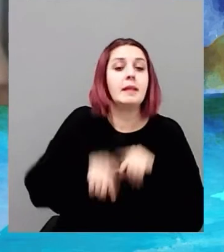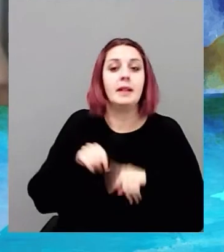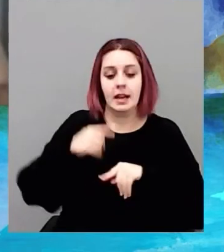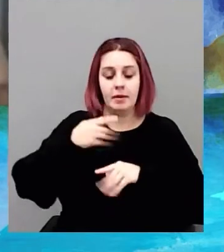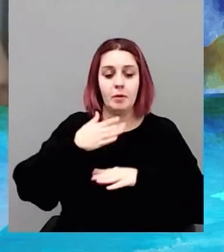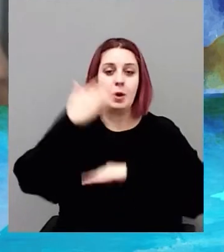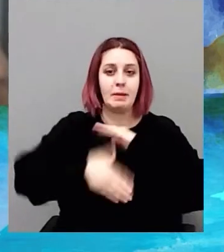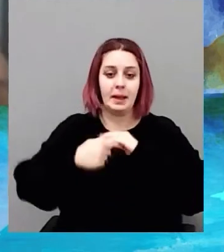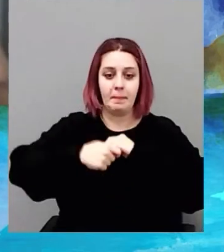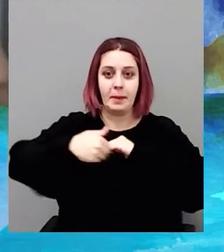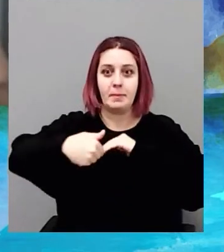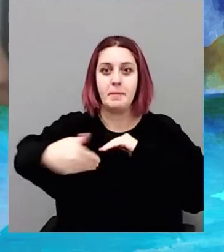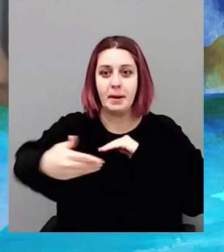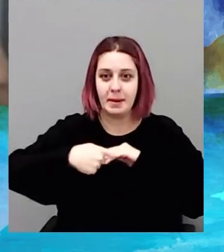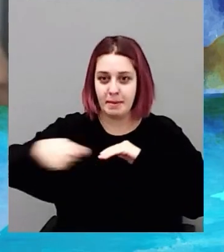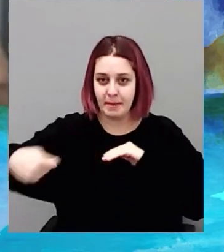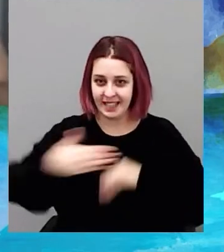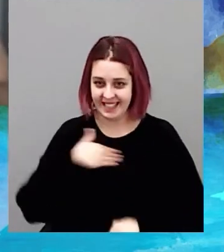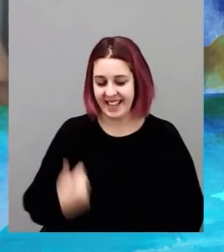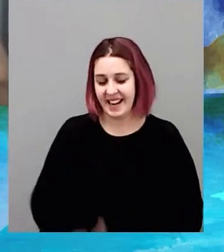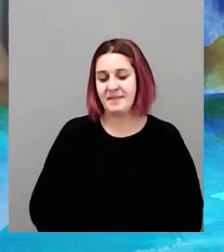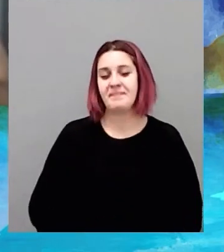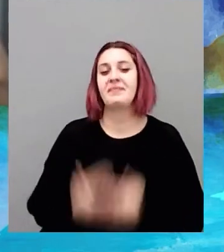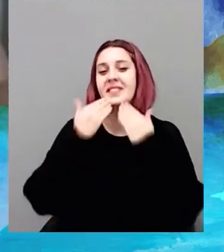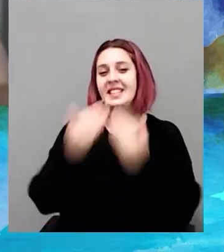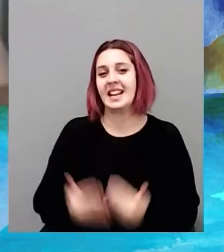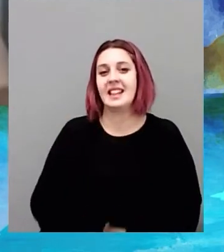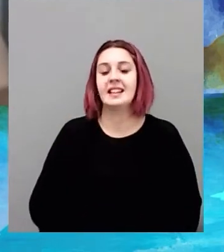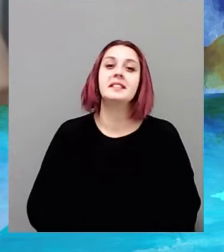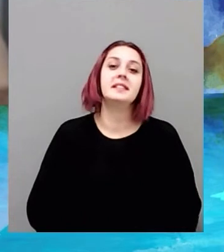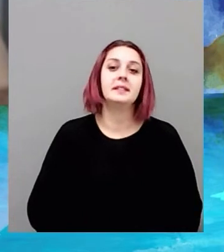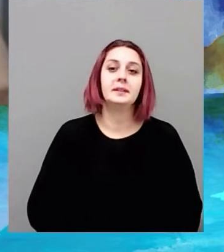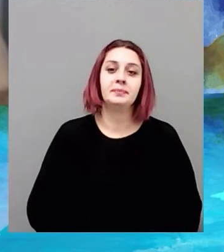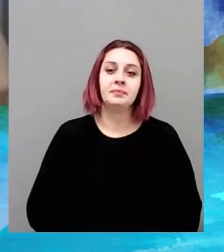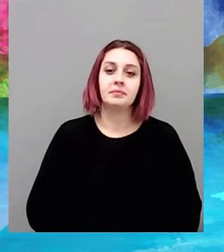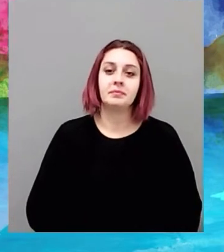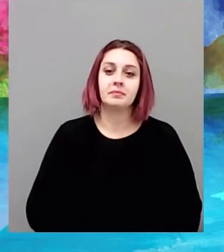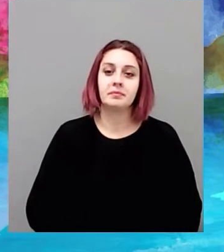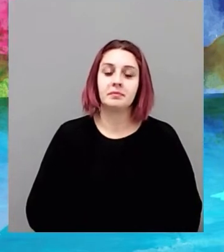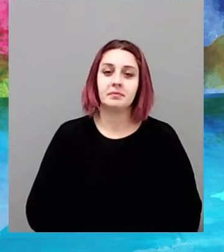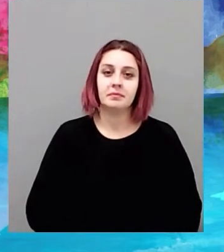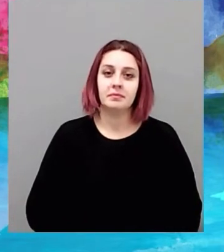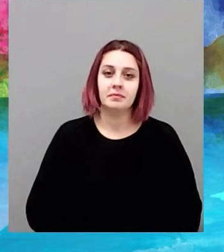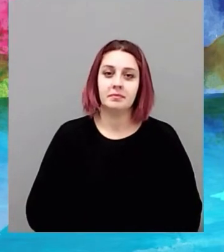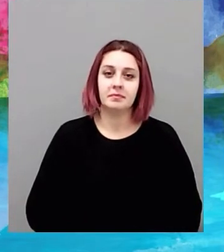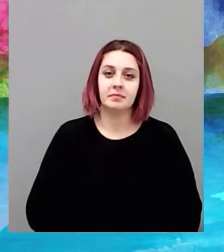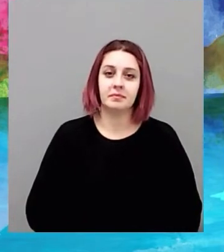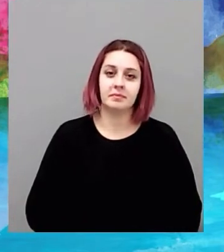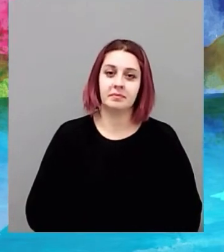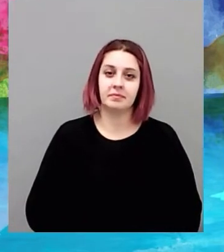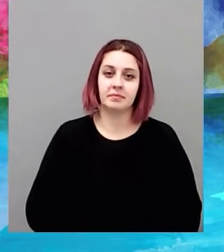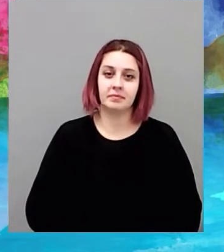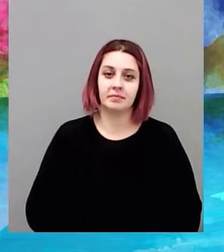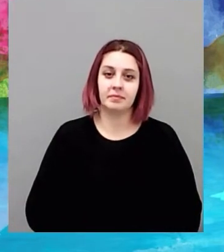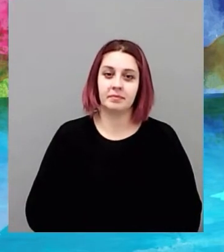to always be pushing the limits of mobility. Thank you so much, Jonathan, for this super interesting